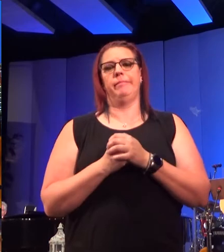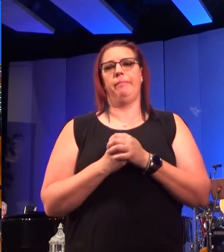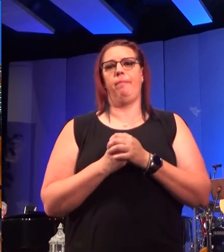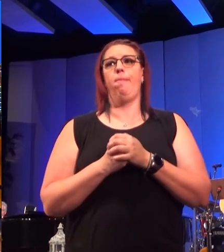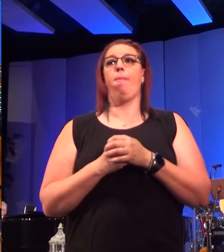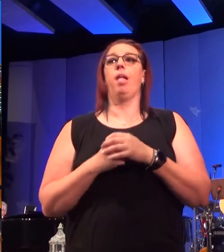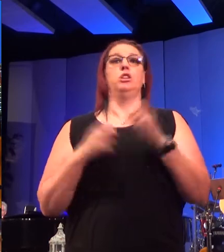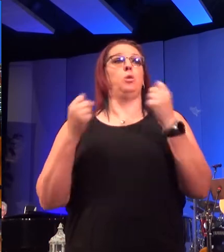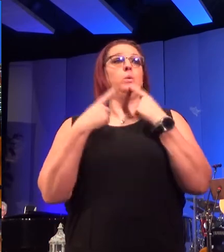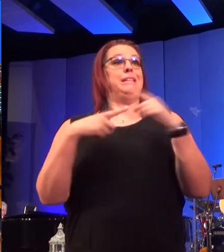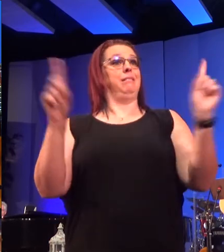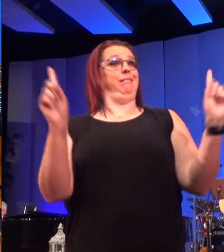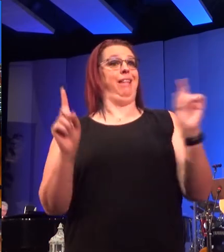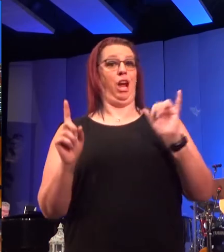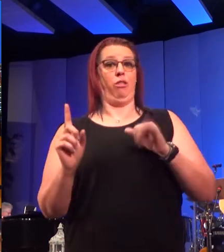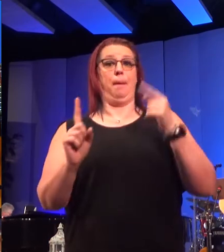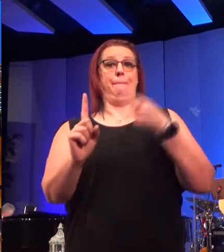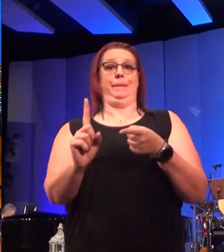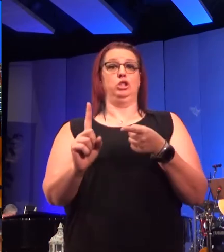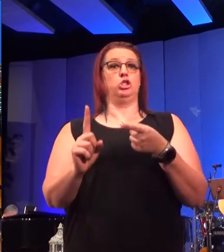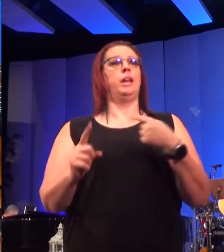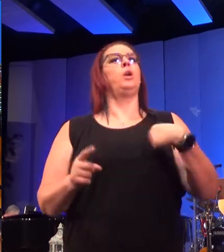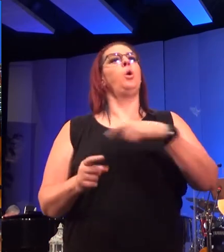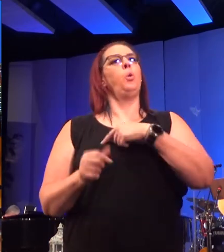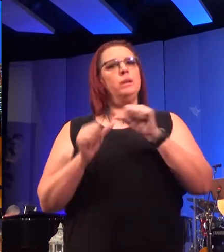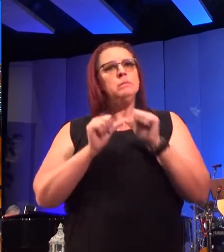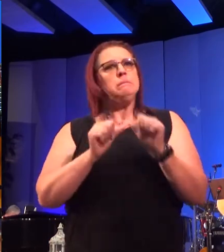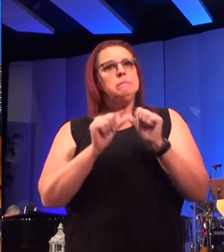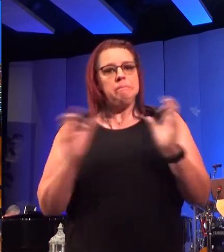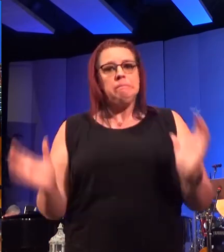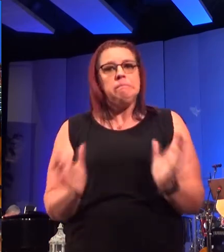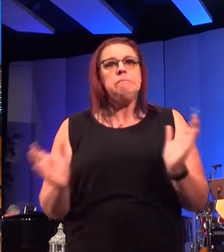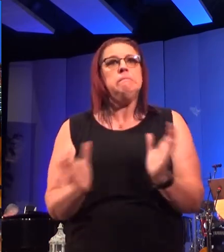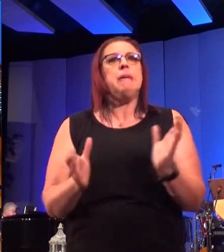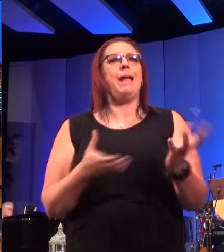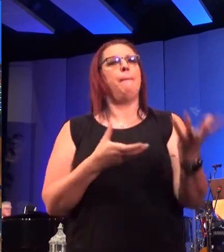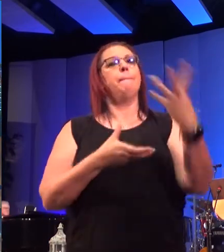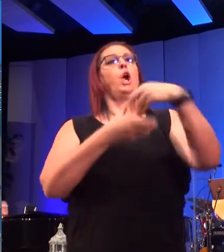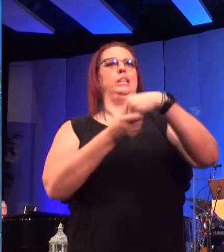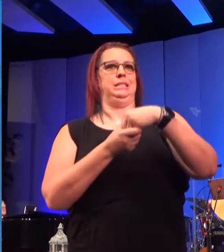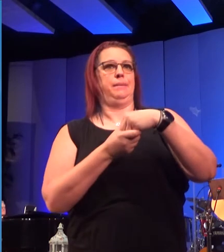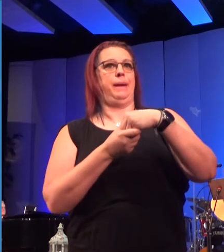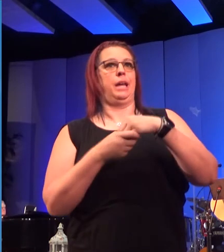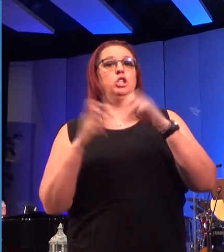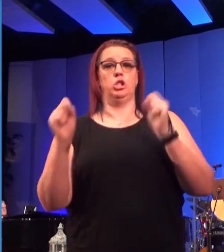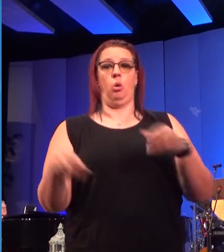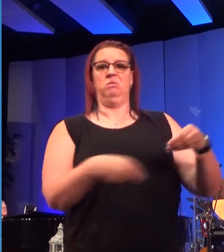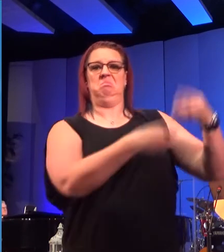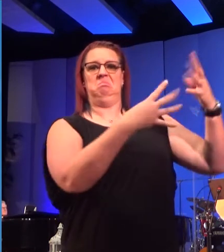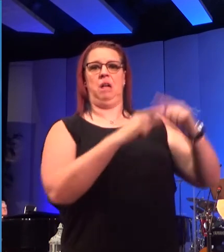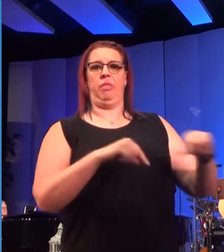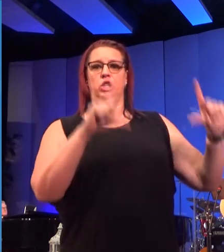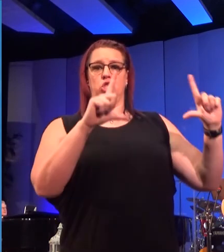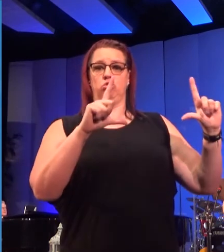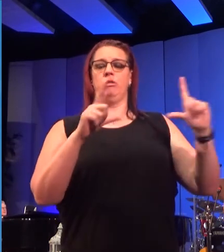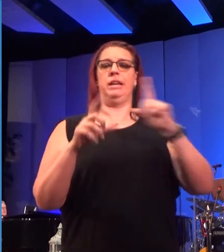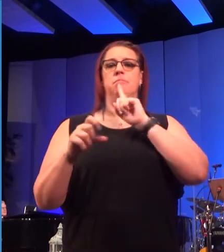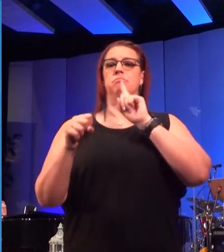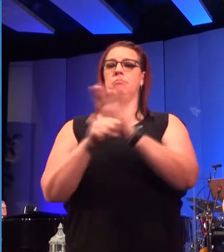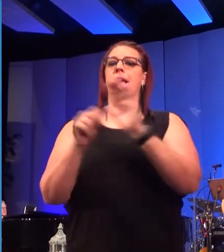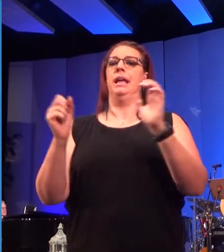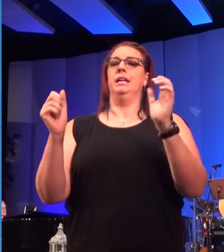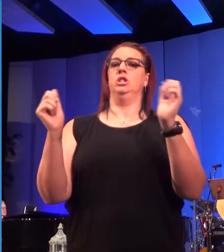And to declare it means we not only keep it energized, but we participate in it. So bringing this up on the screen, let's declare this together. Our